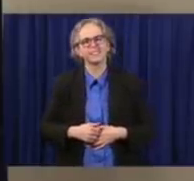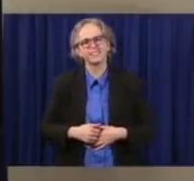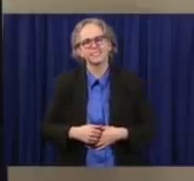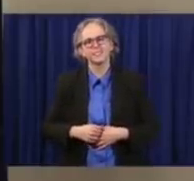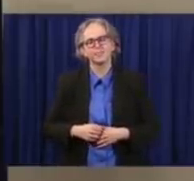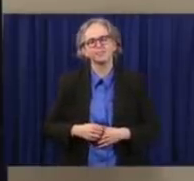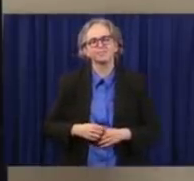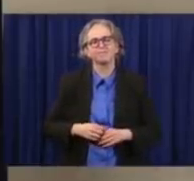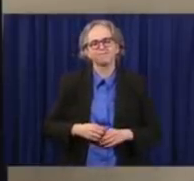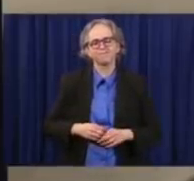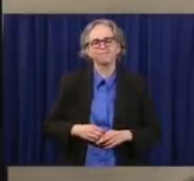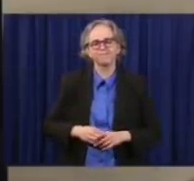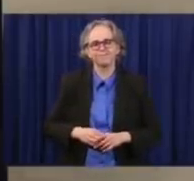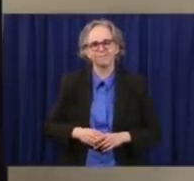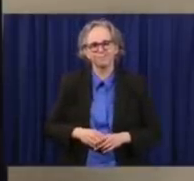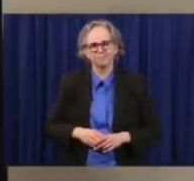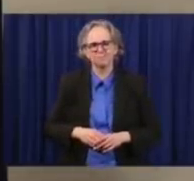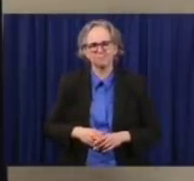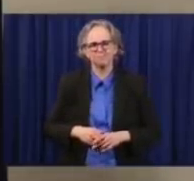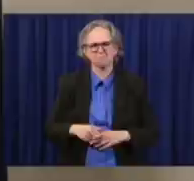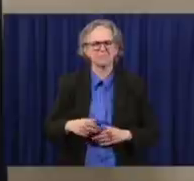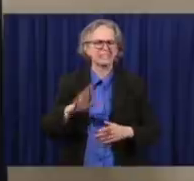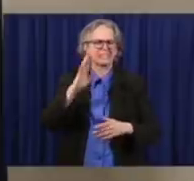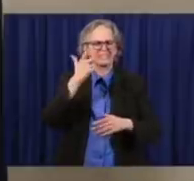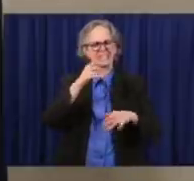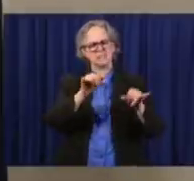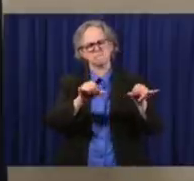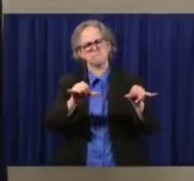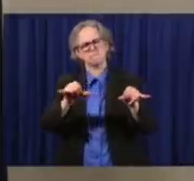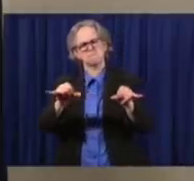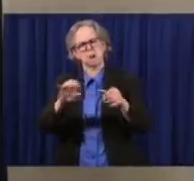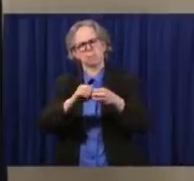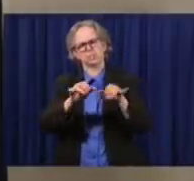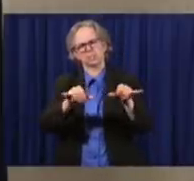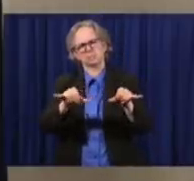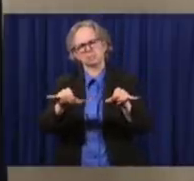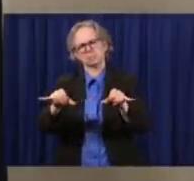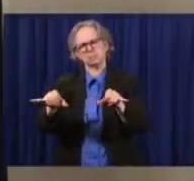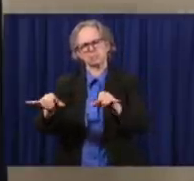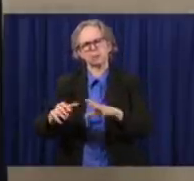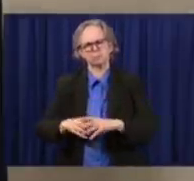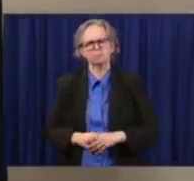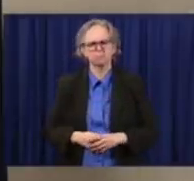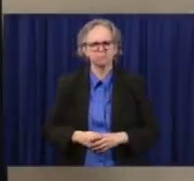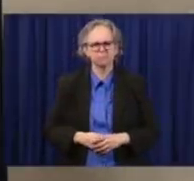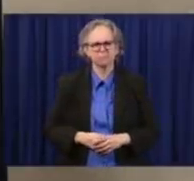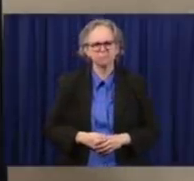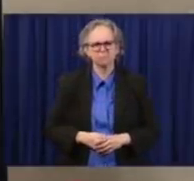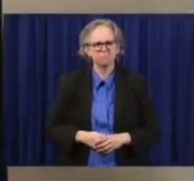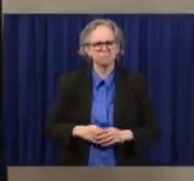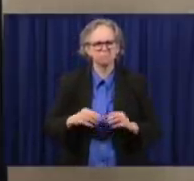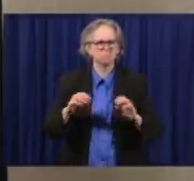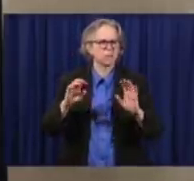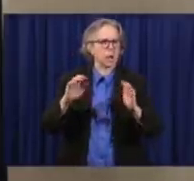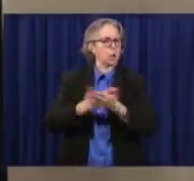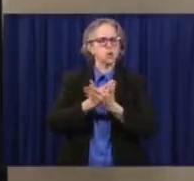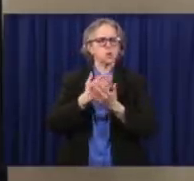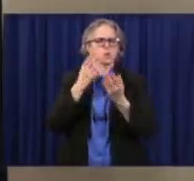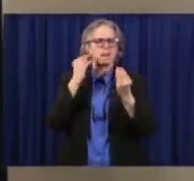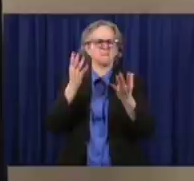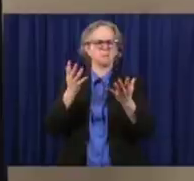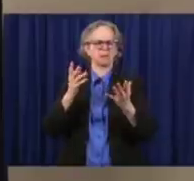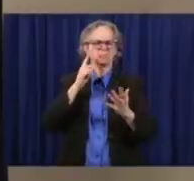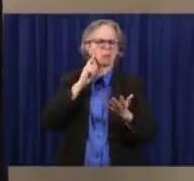say in our numbers, they continue to look pretty much the same in terms of statistics. Nothing new that is standing out to